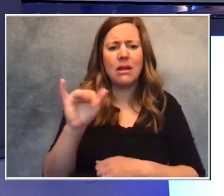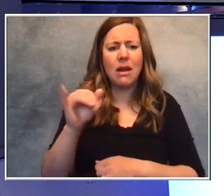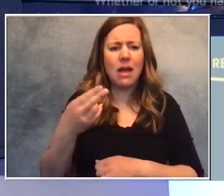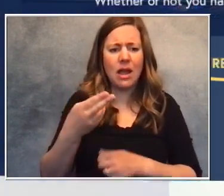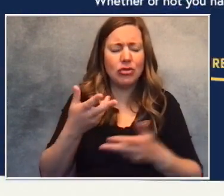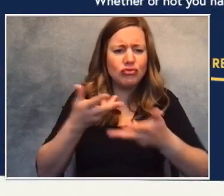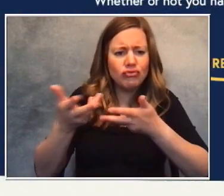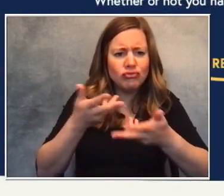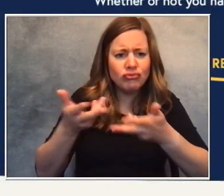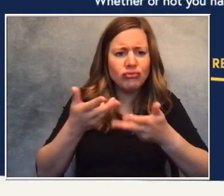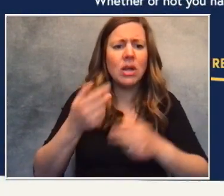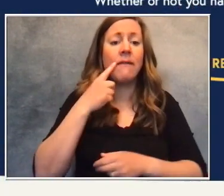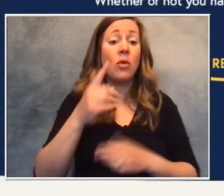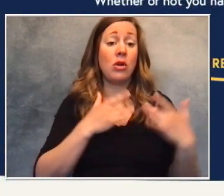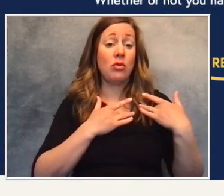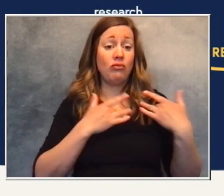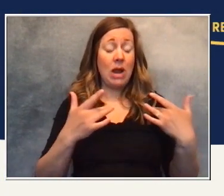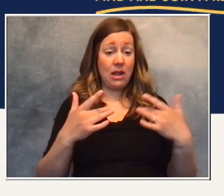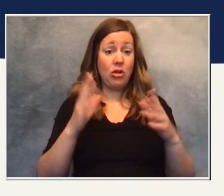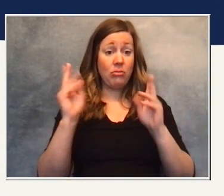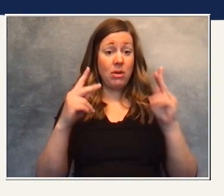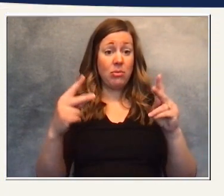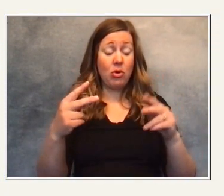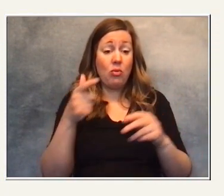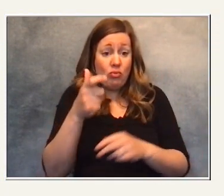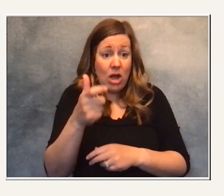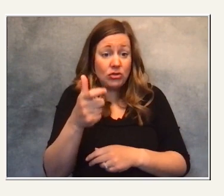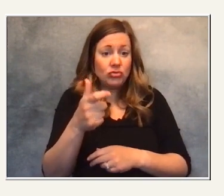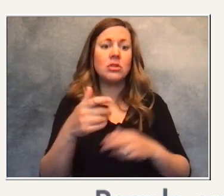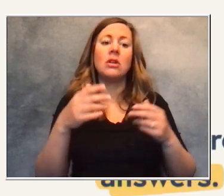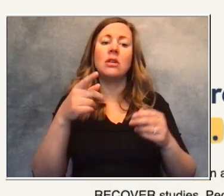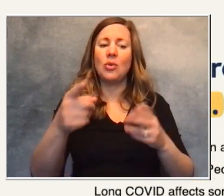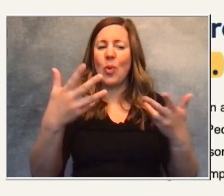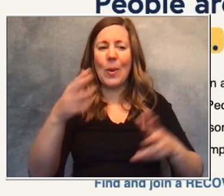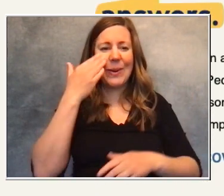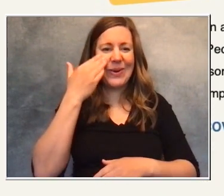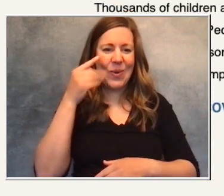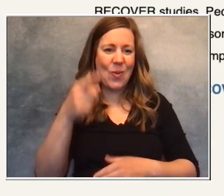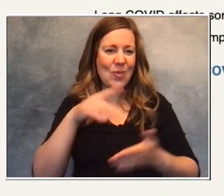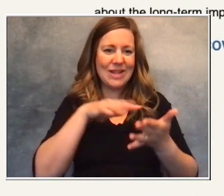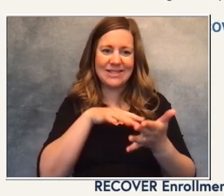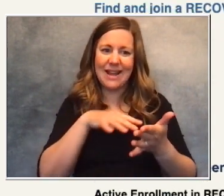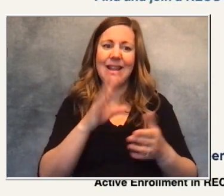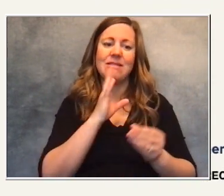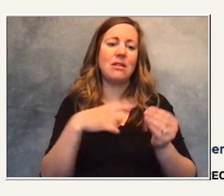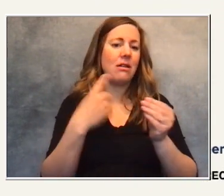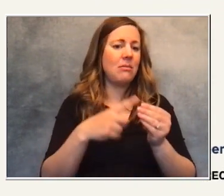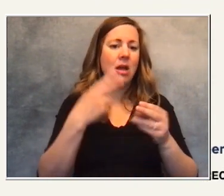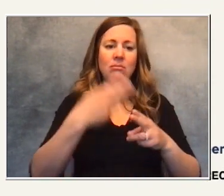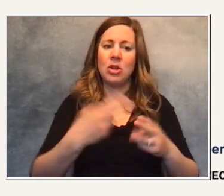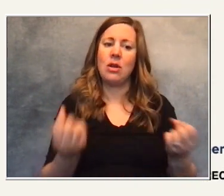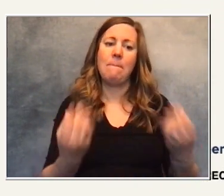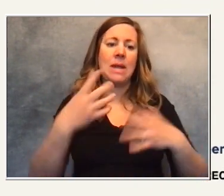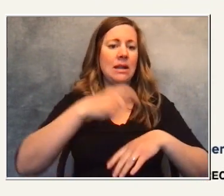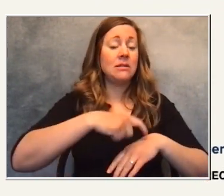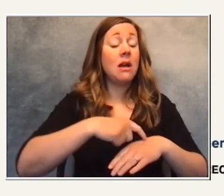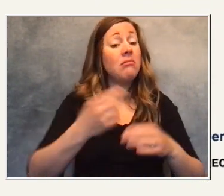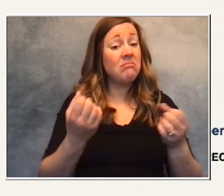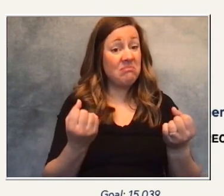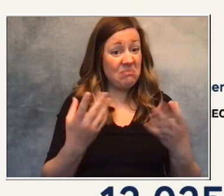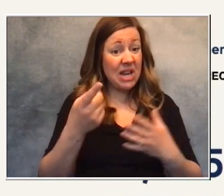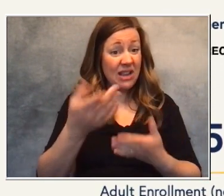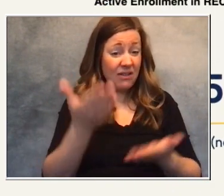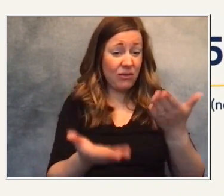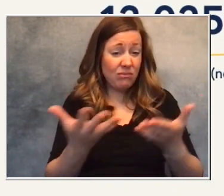for our regular viewers, you are familiar with this study, as we've talked about it many times before, and many of you may have joined in the